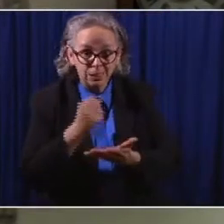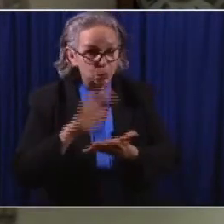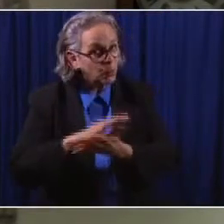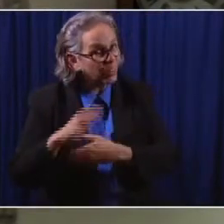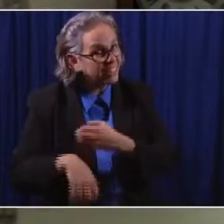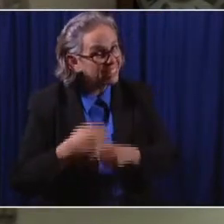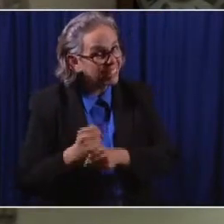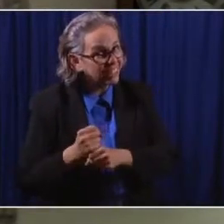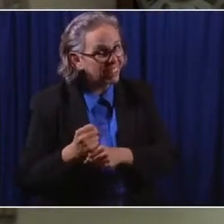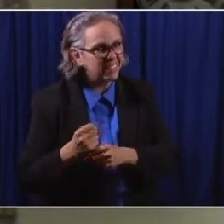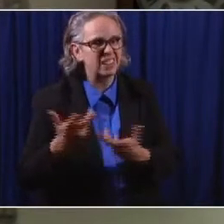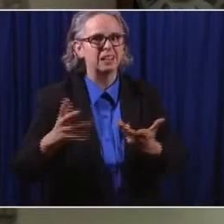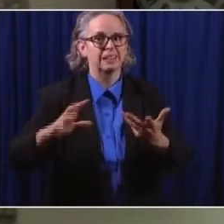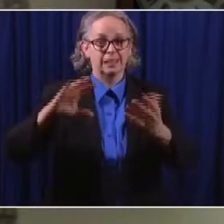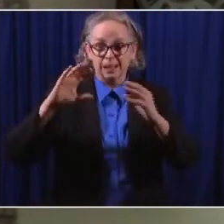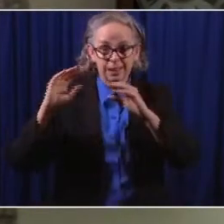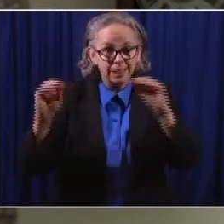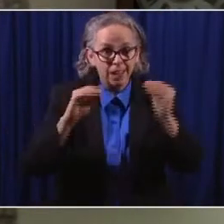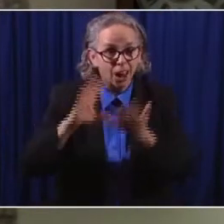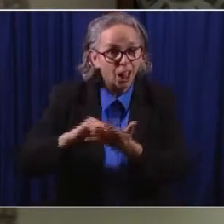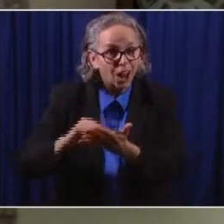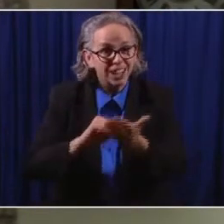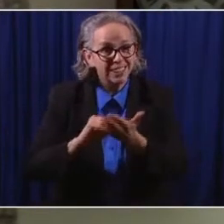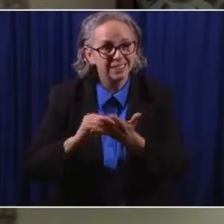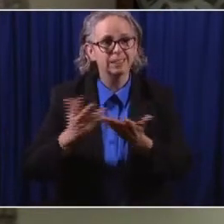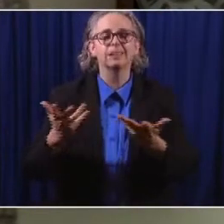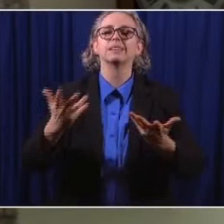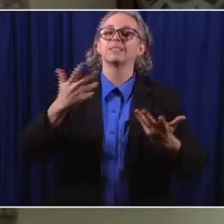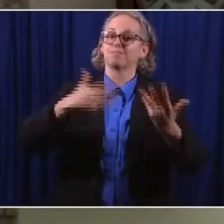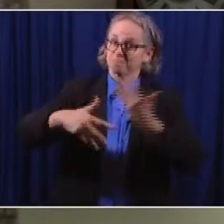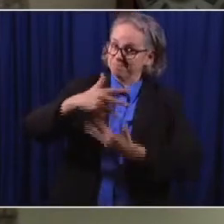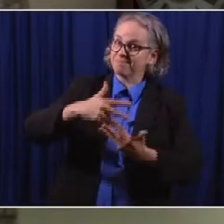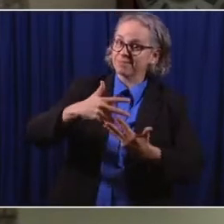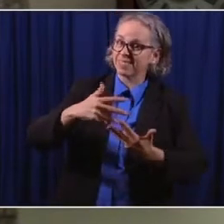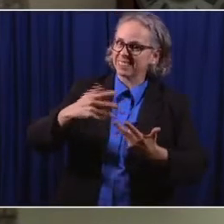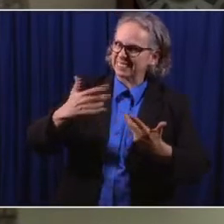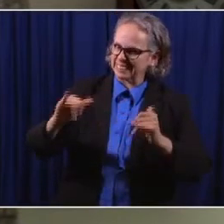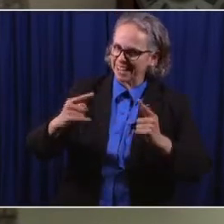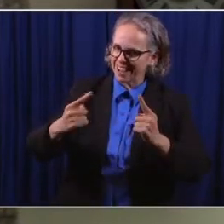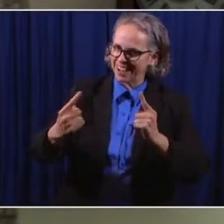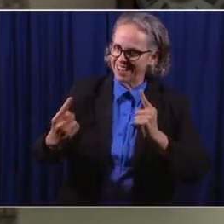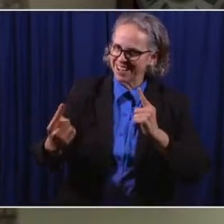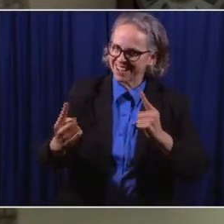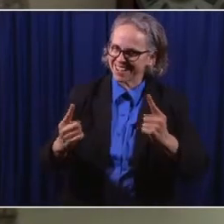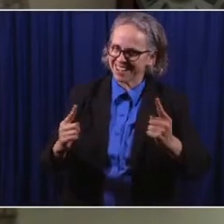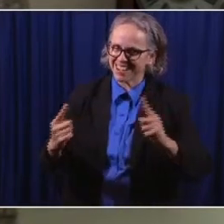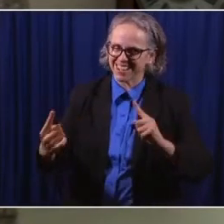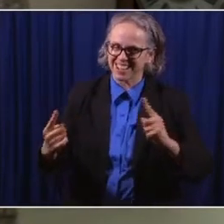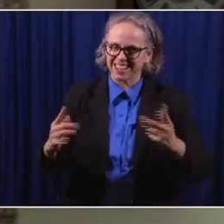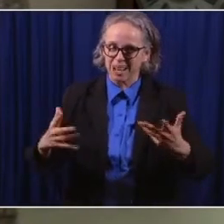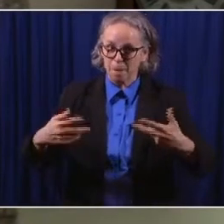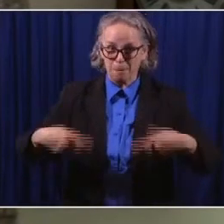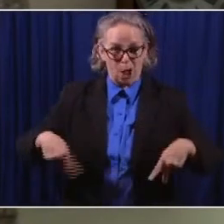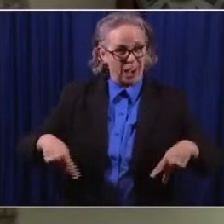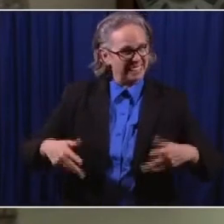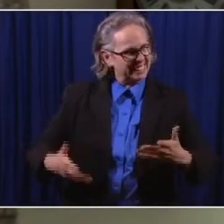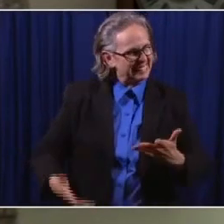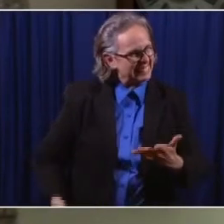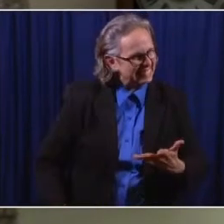getting your education. You can still socialize. You can still, have parties, but you got, again, people have to make